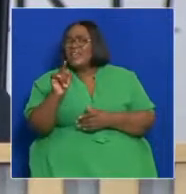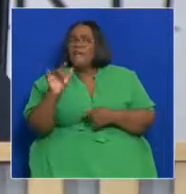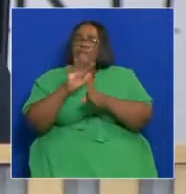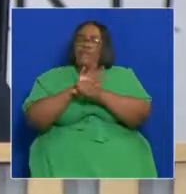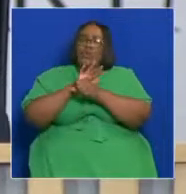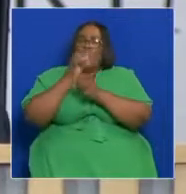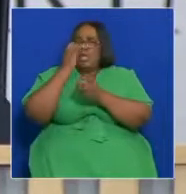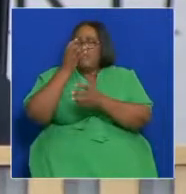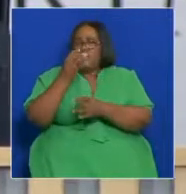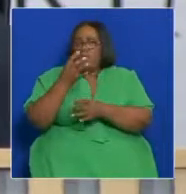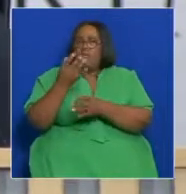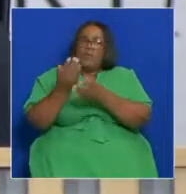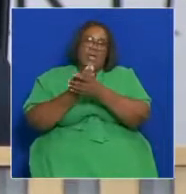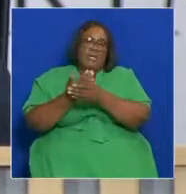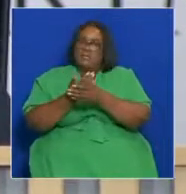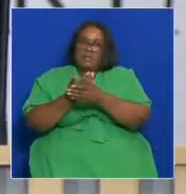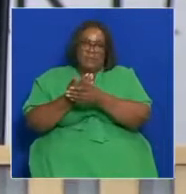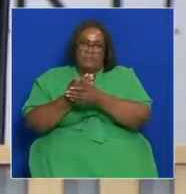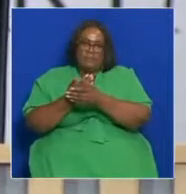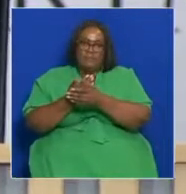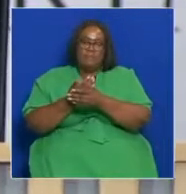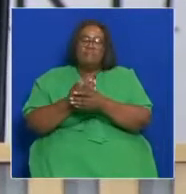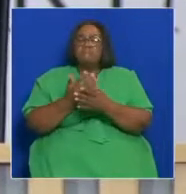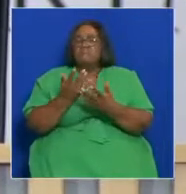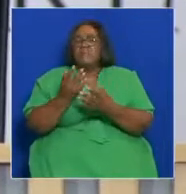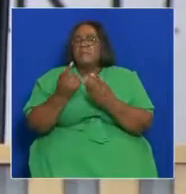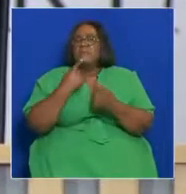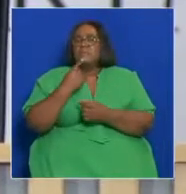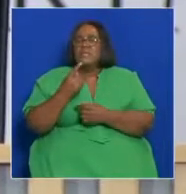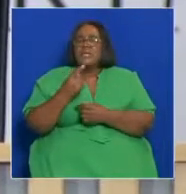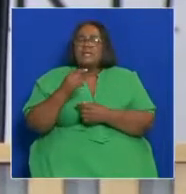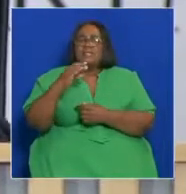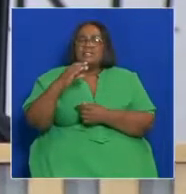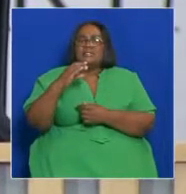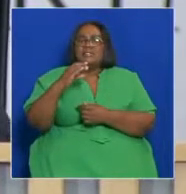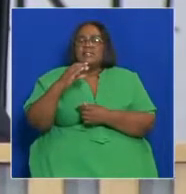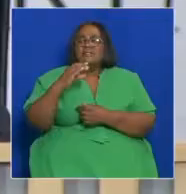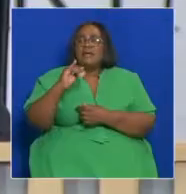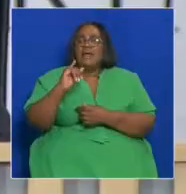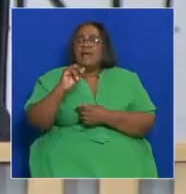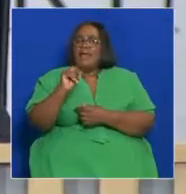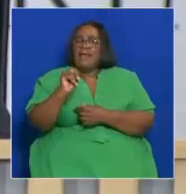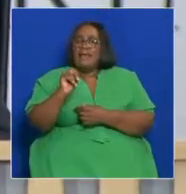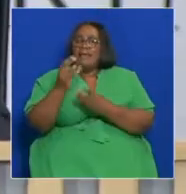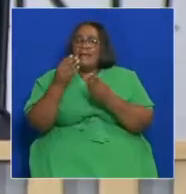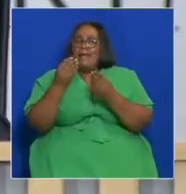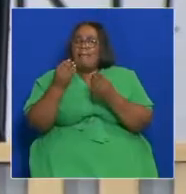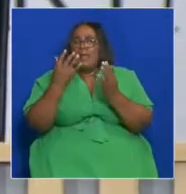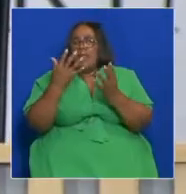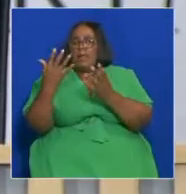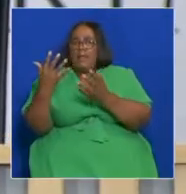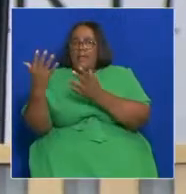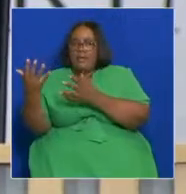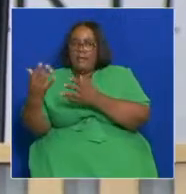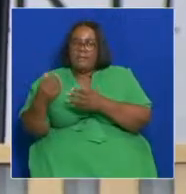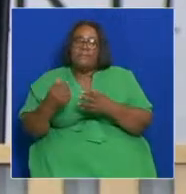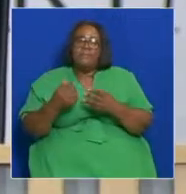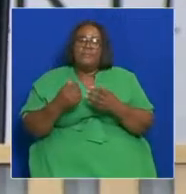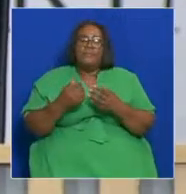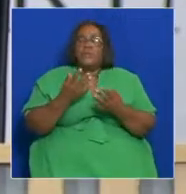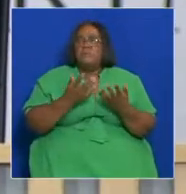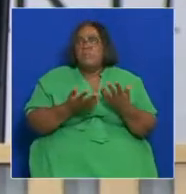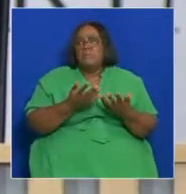except like in that case, it will say CIN number so and so, and then it's maybe we